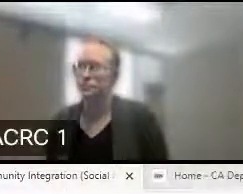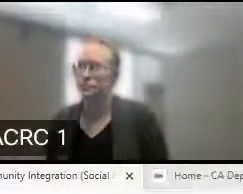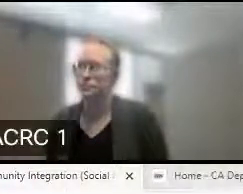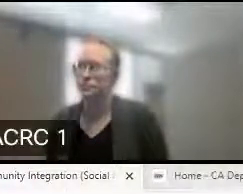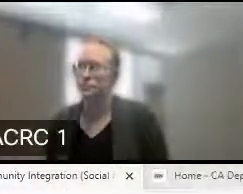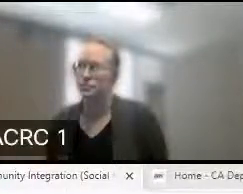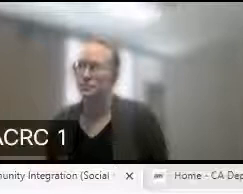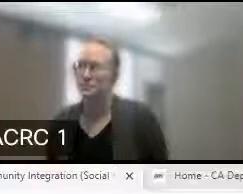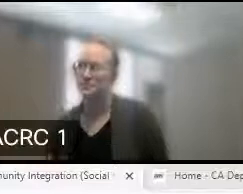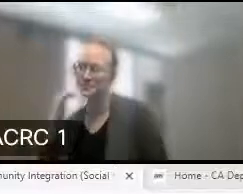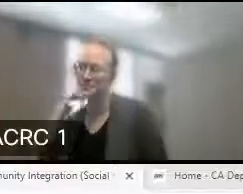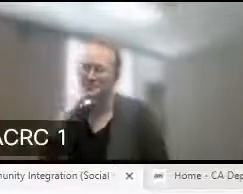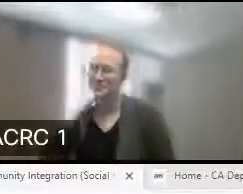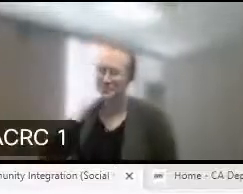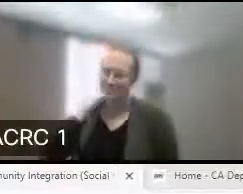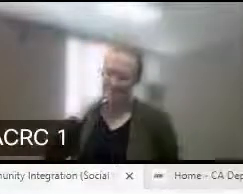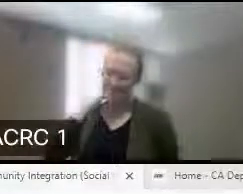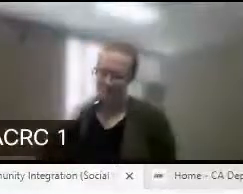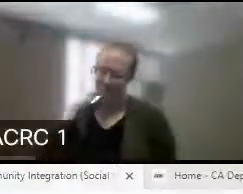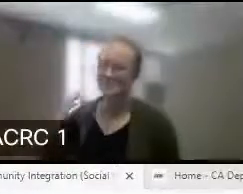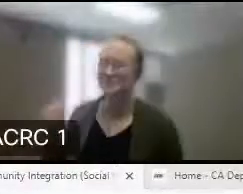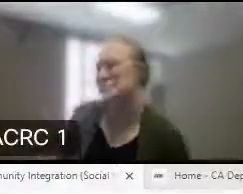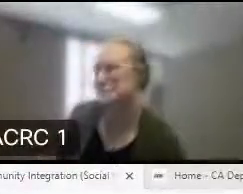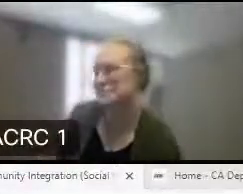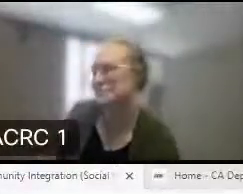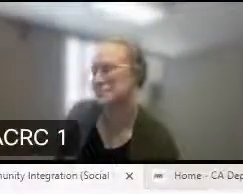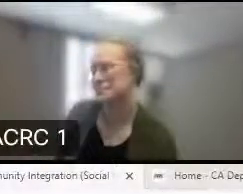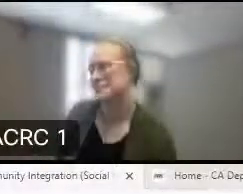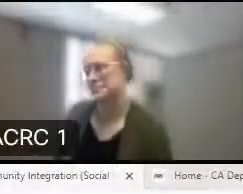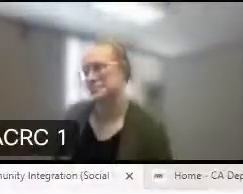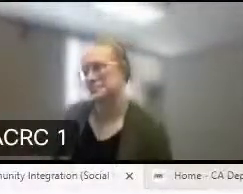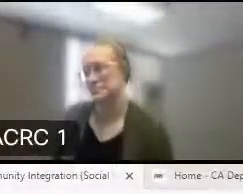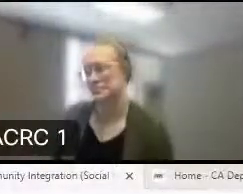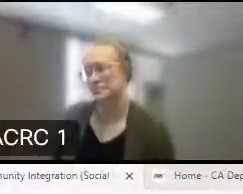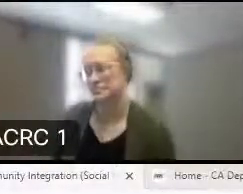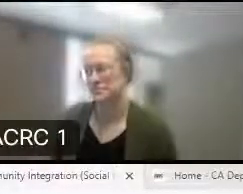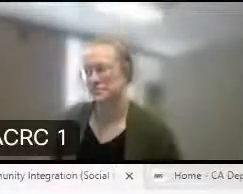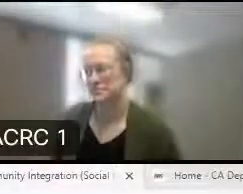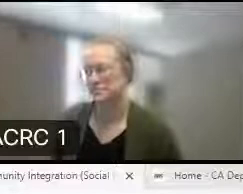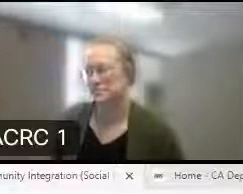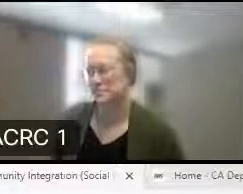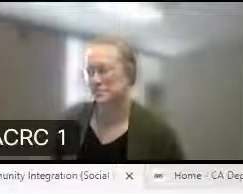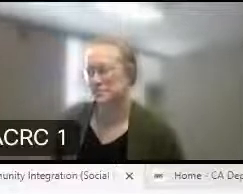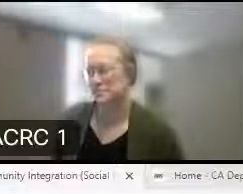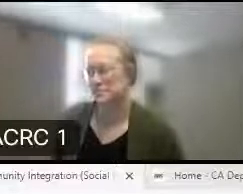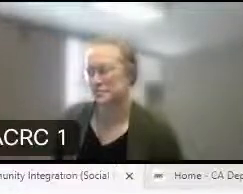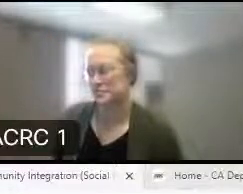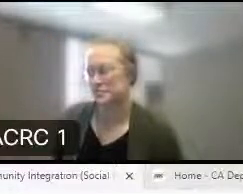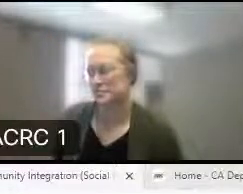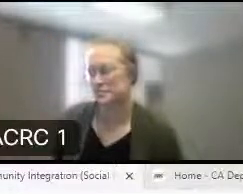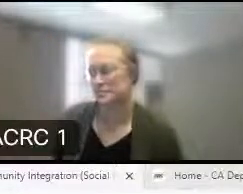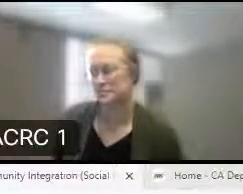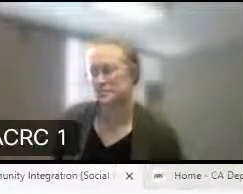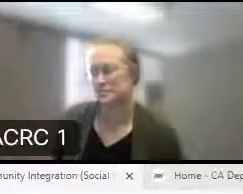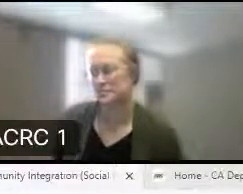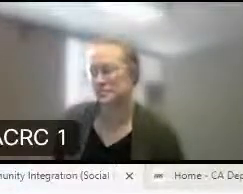I said some really awesome and funny things just now that none of you got to hear. So it's going to be November 18th. We'll answer